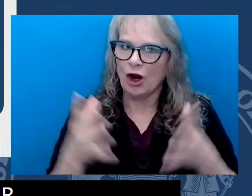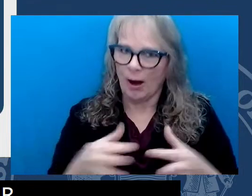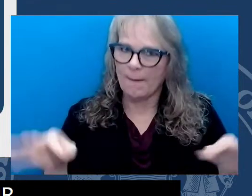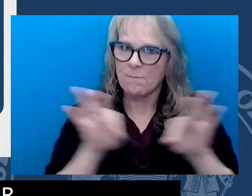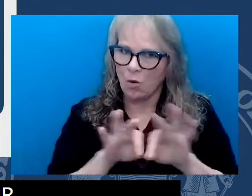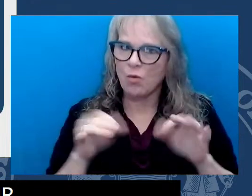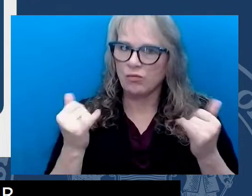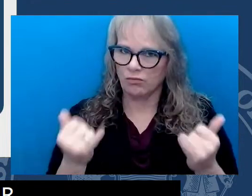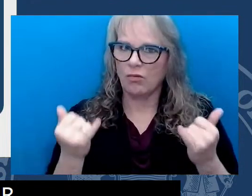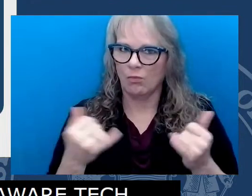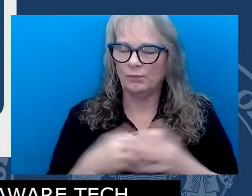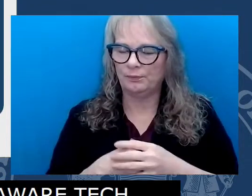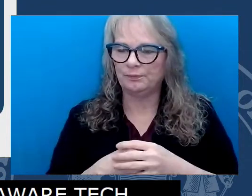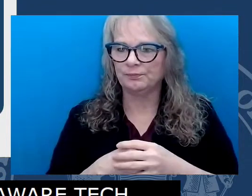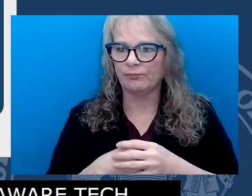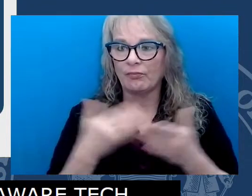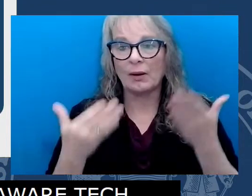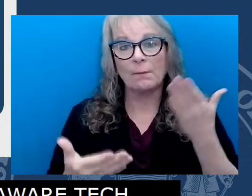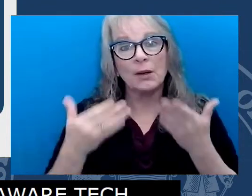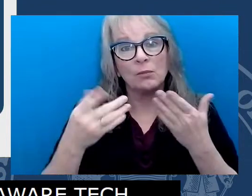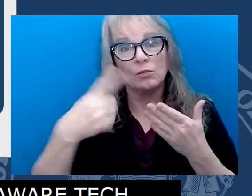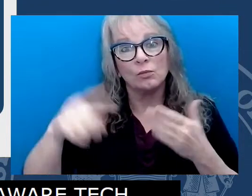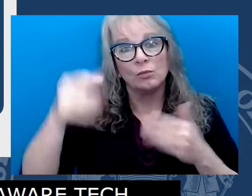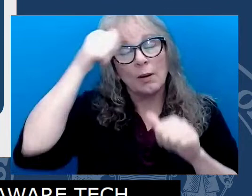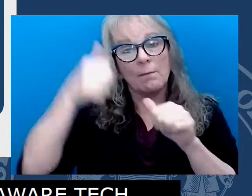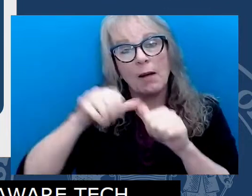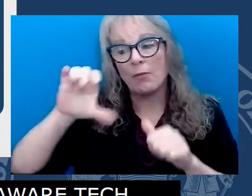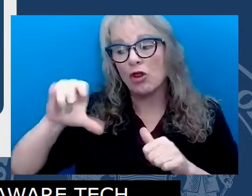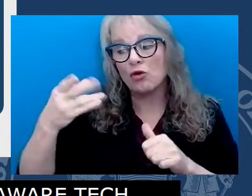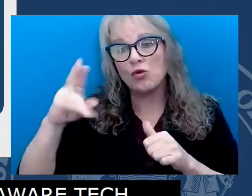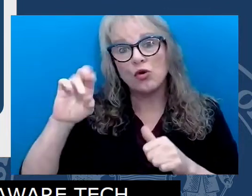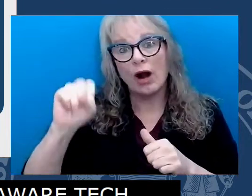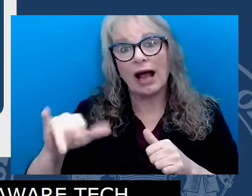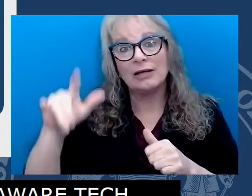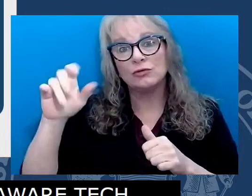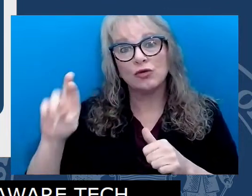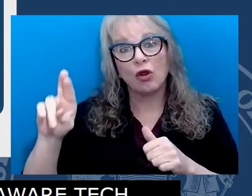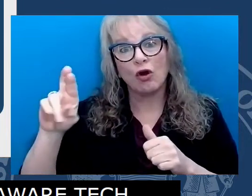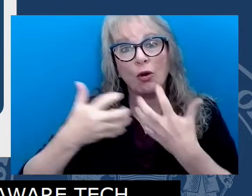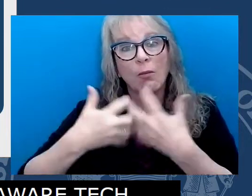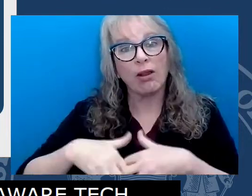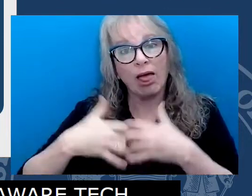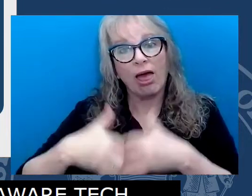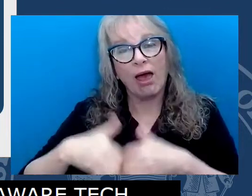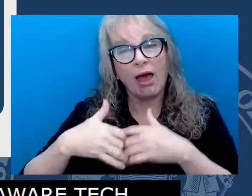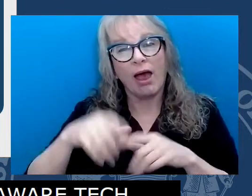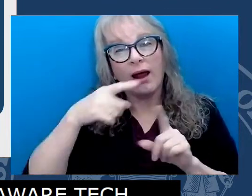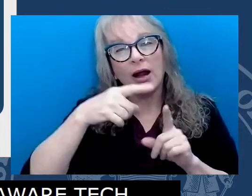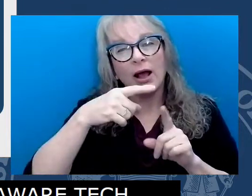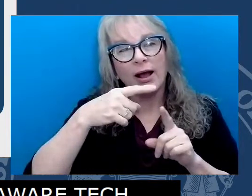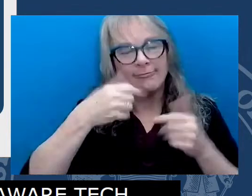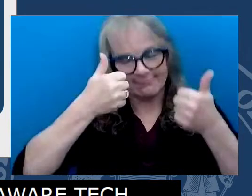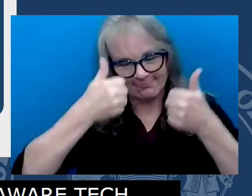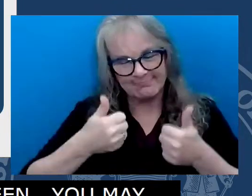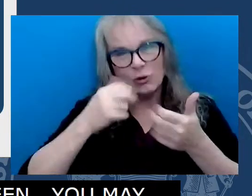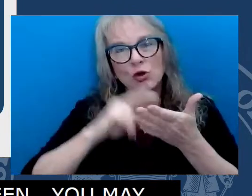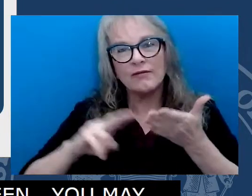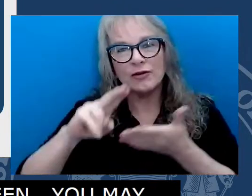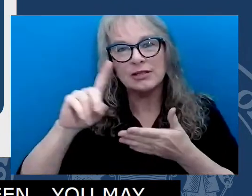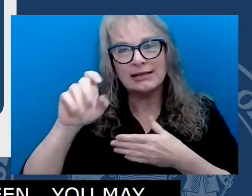You may remember the Chrysler plant that was at the just off the University of Delaware campus. It